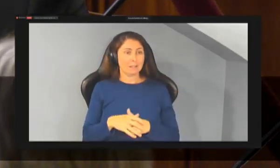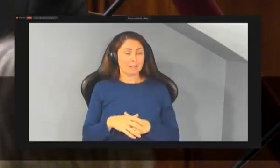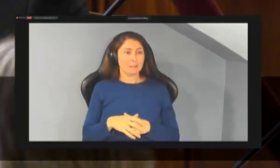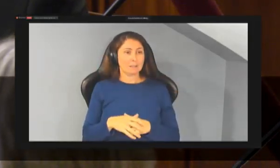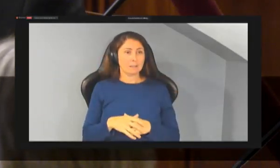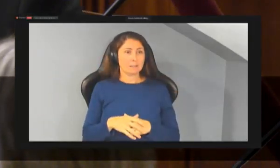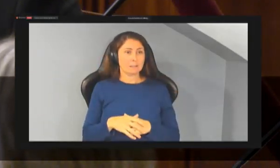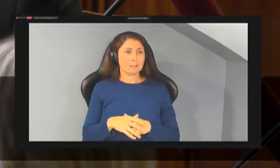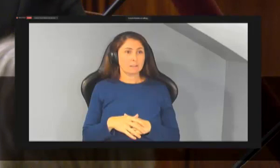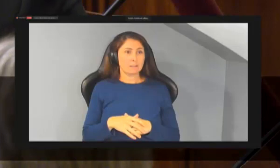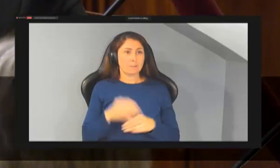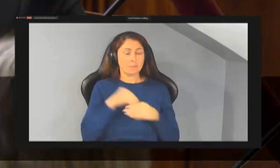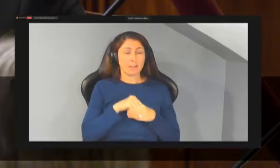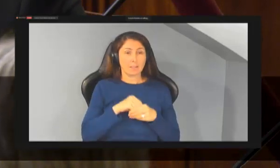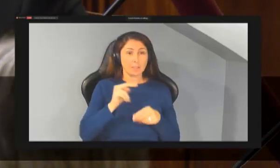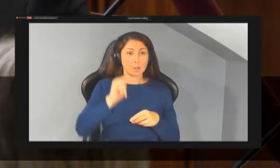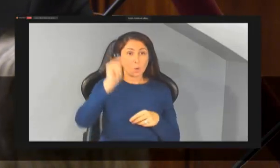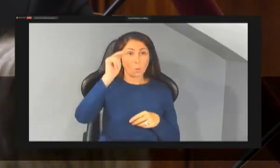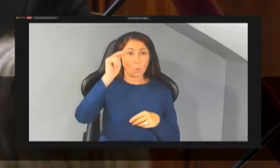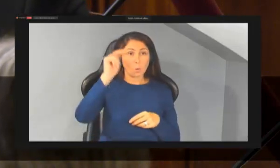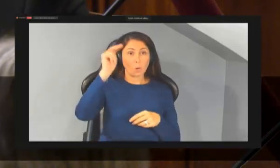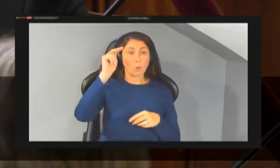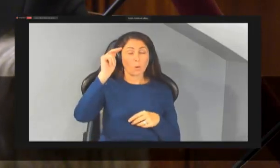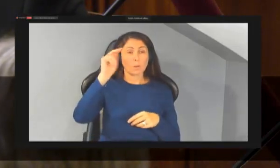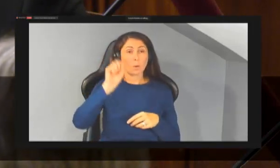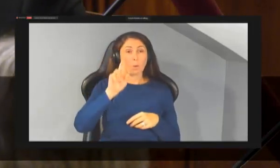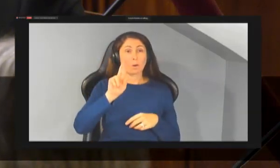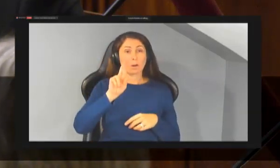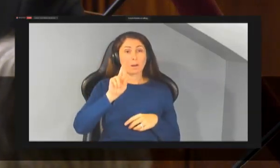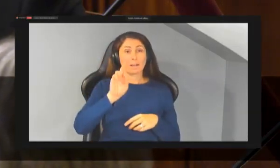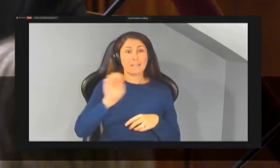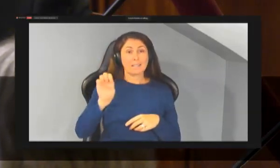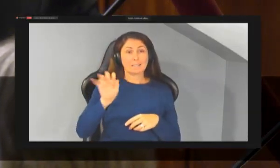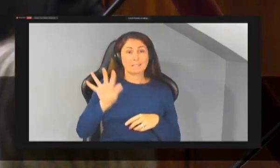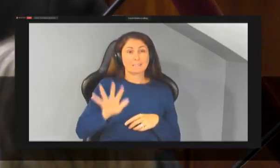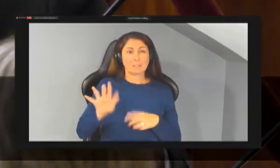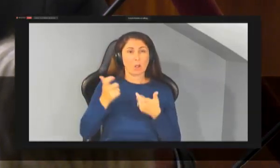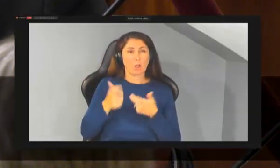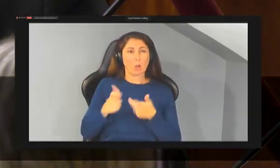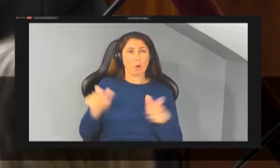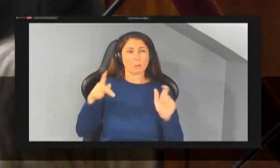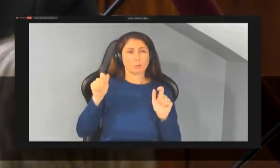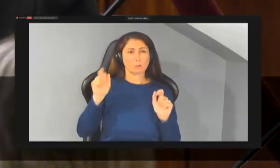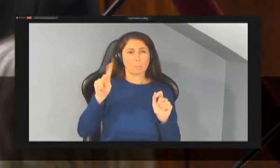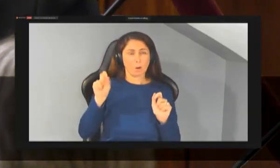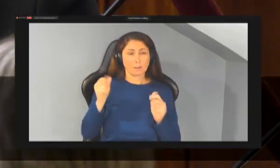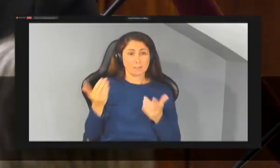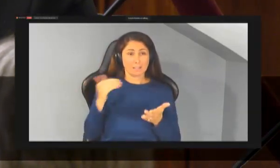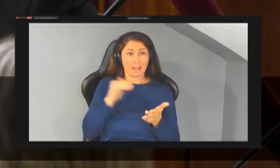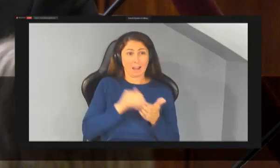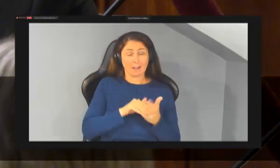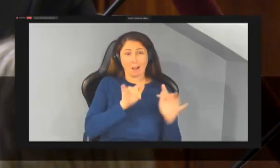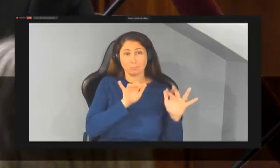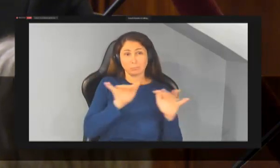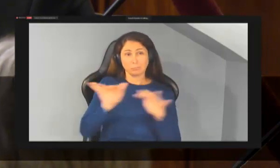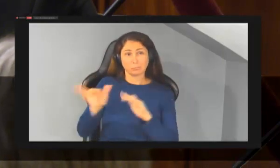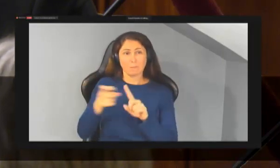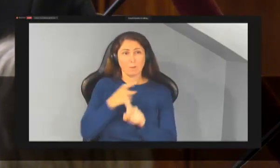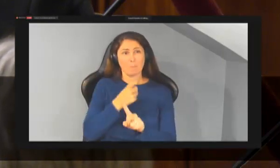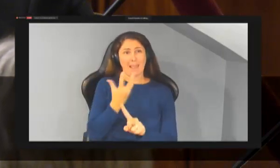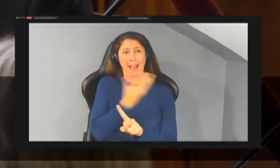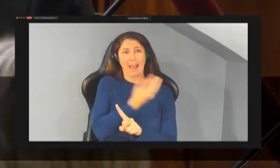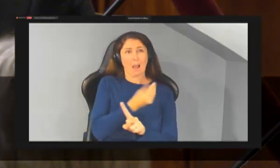in the north side or in the east end and areas around our larger parks, where again, migrating in from the outside,